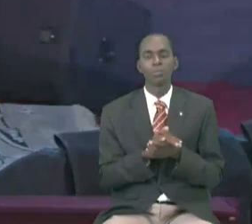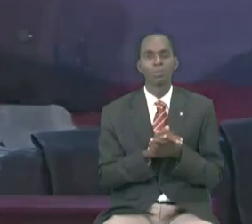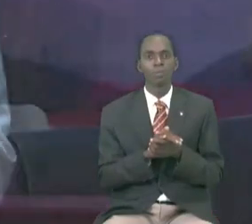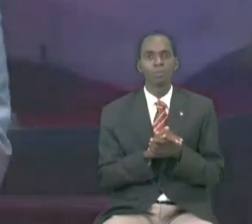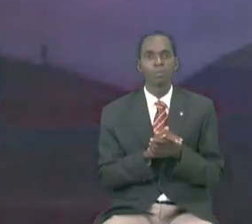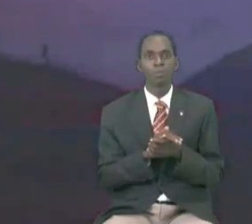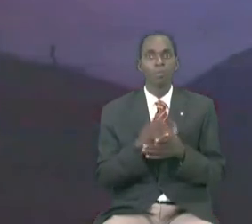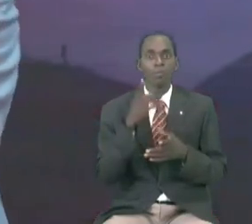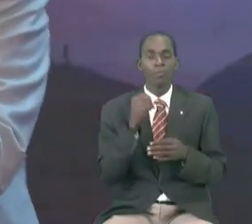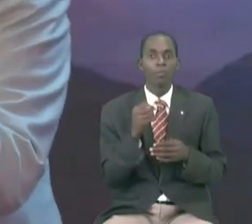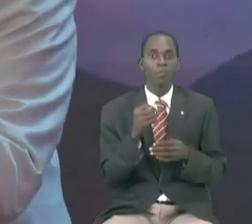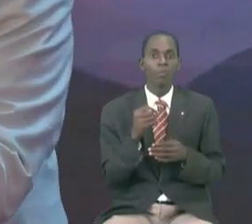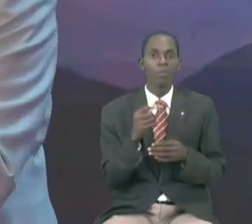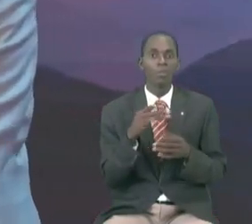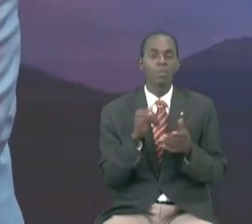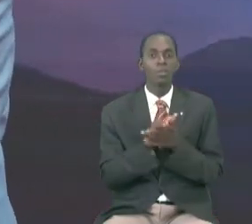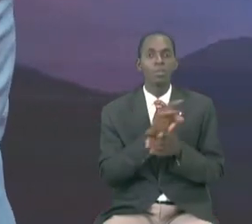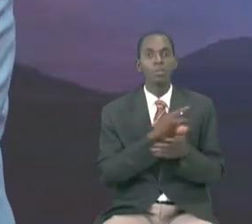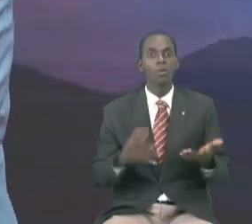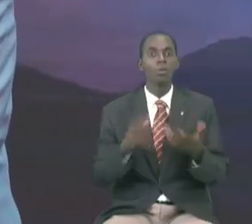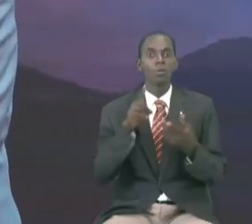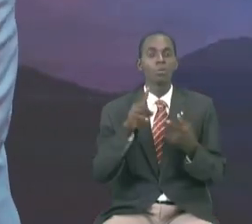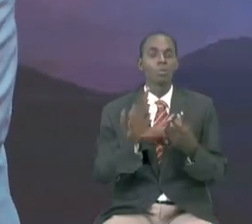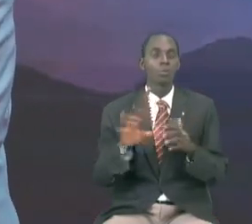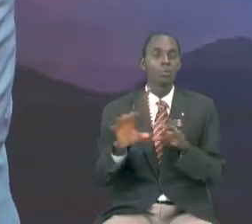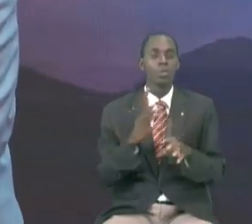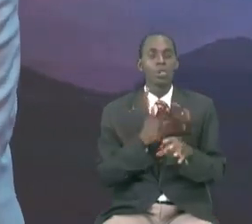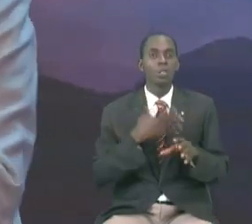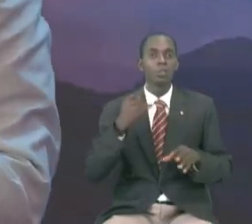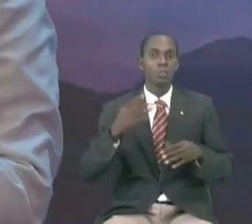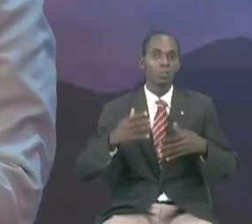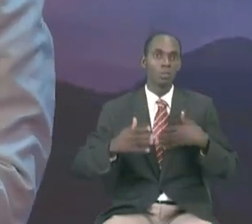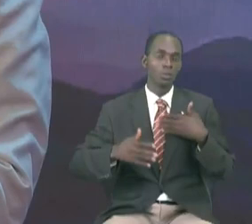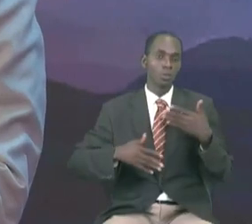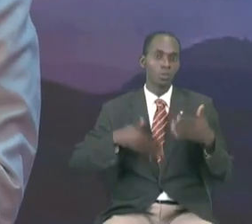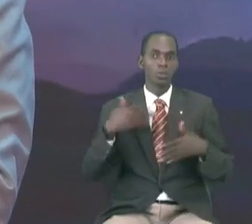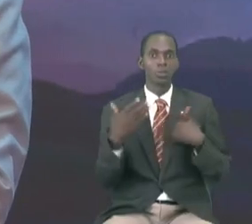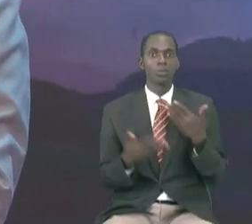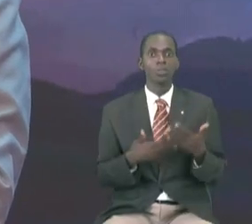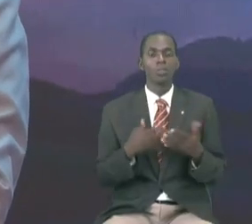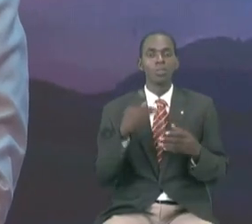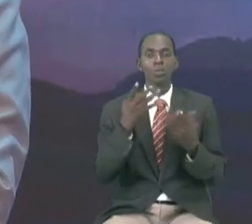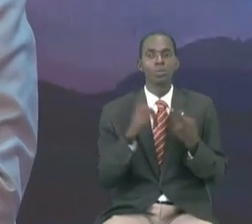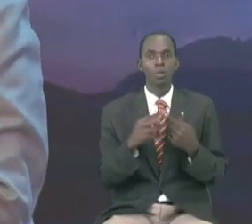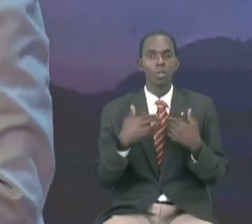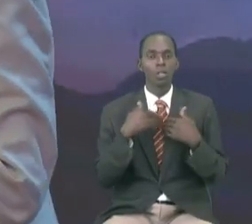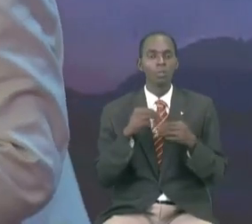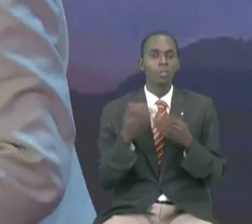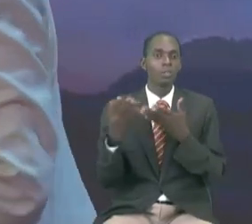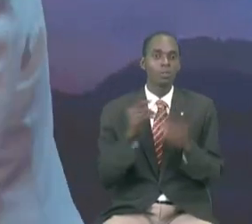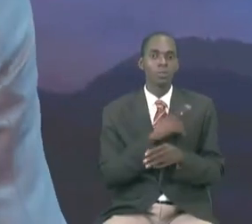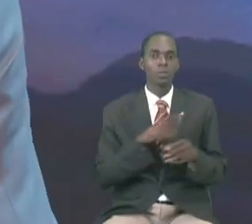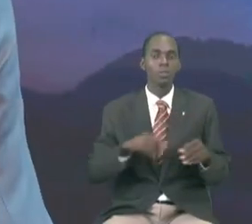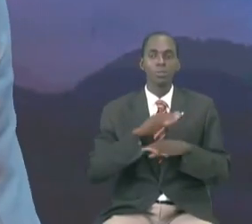service of the Lord, you didn't do what he wanted you to do. You didn't finish your work. You didn't find pleasure in doing the will of